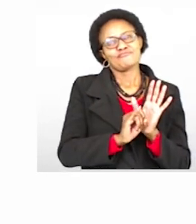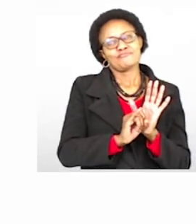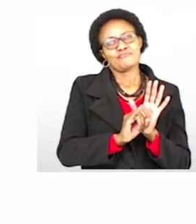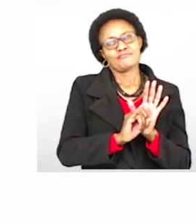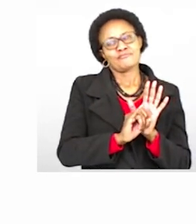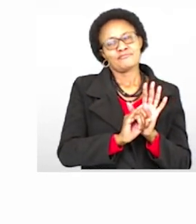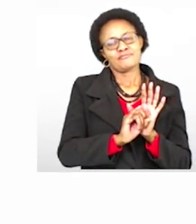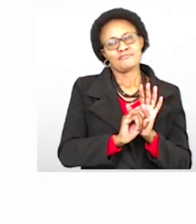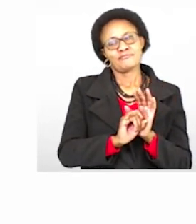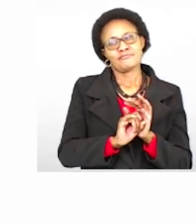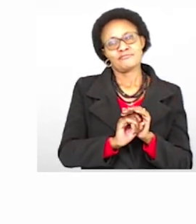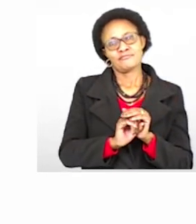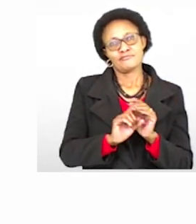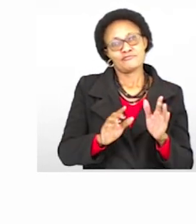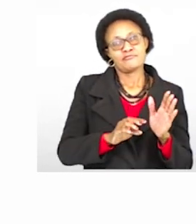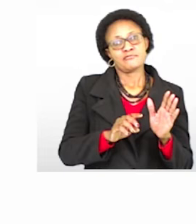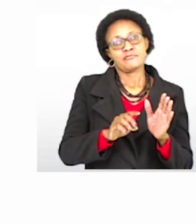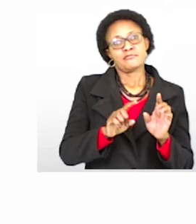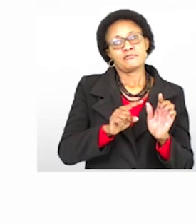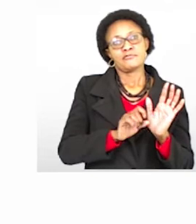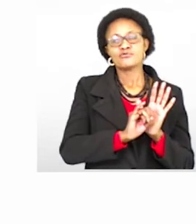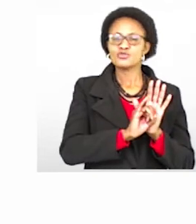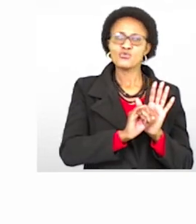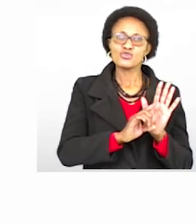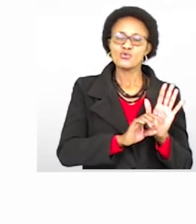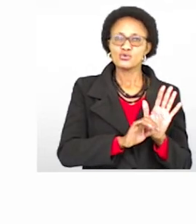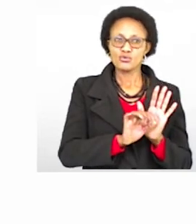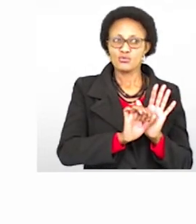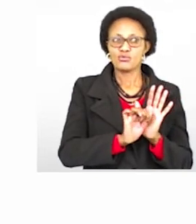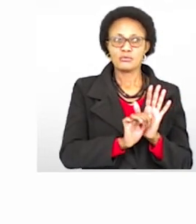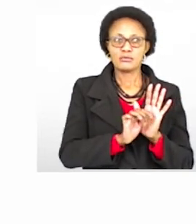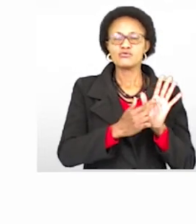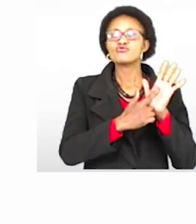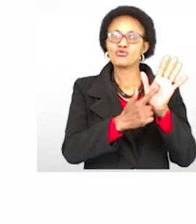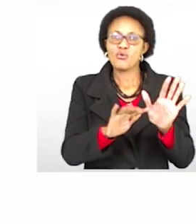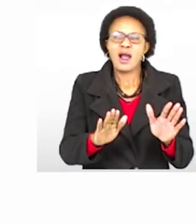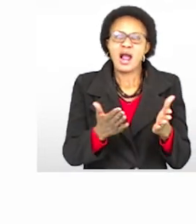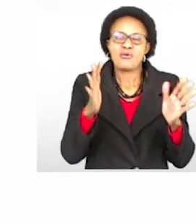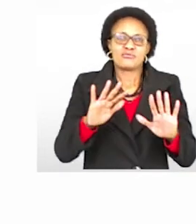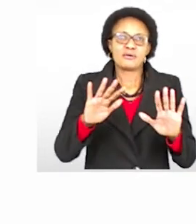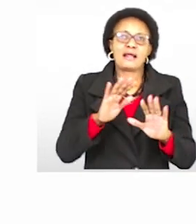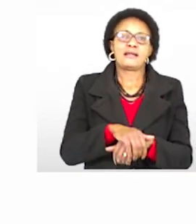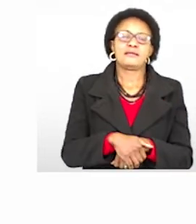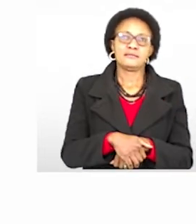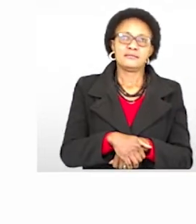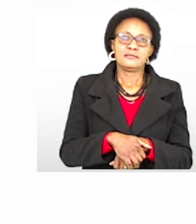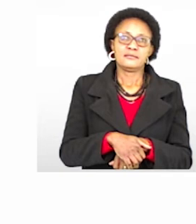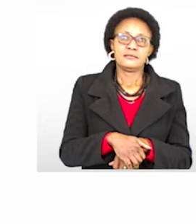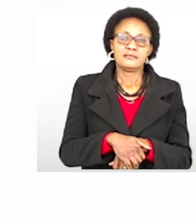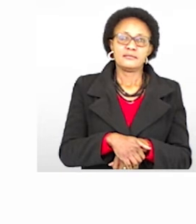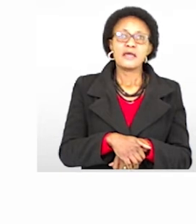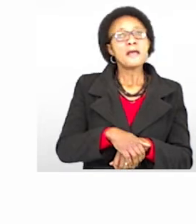picture. We can see that there is a fire truck, a fireman, and a building. And the fireman